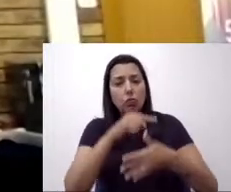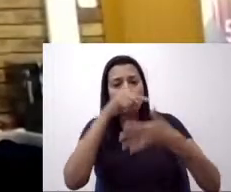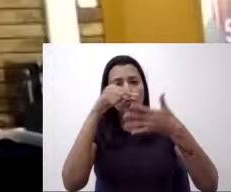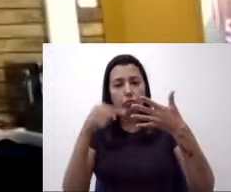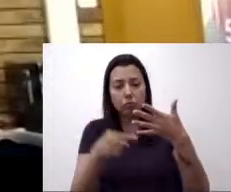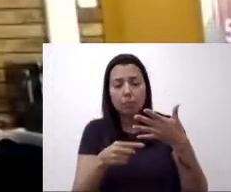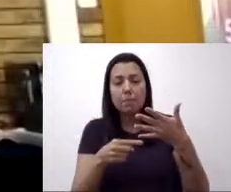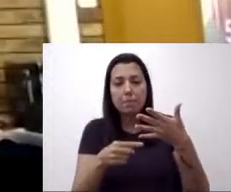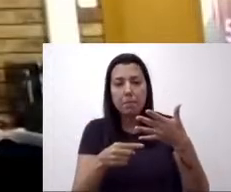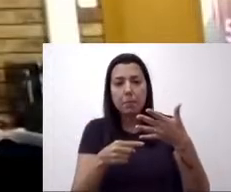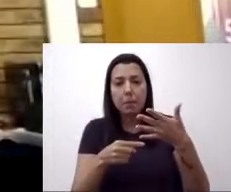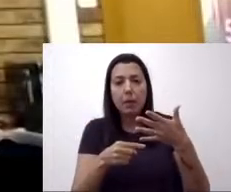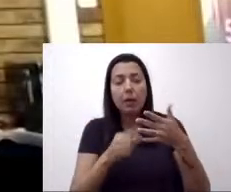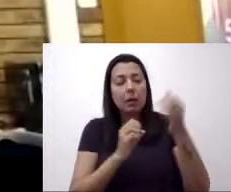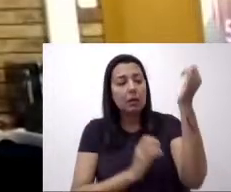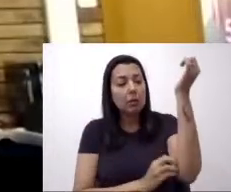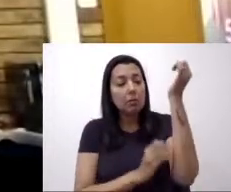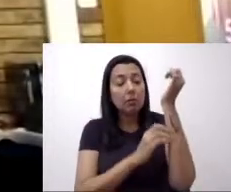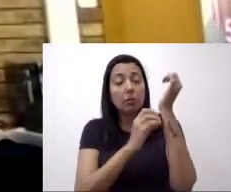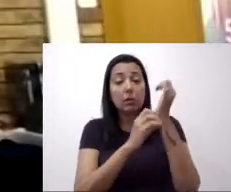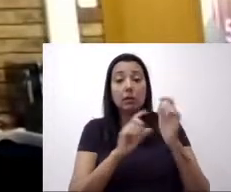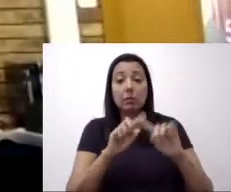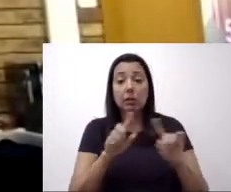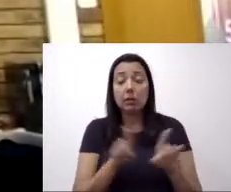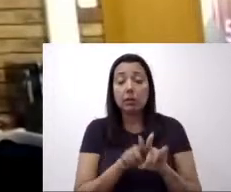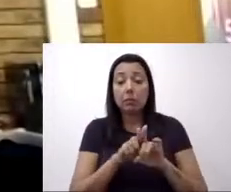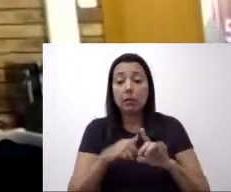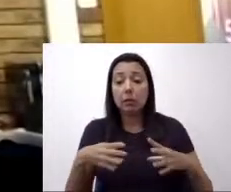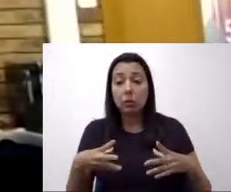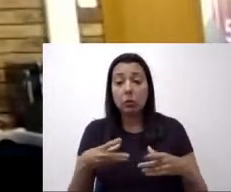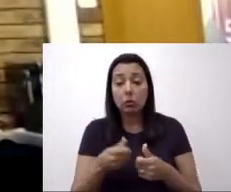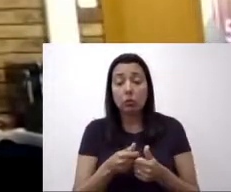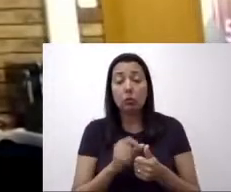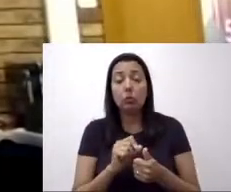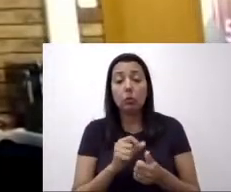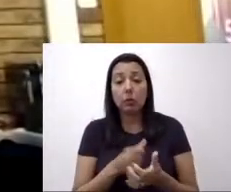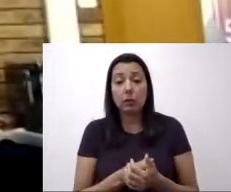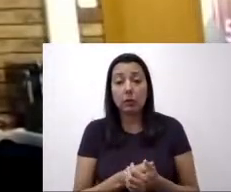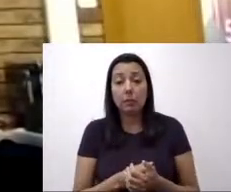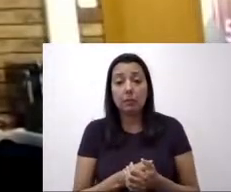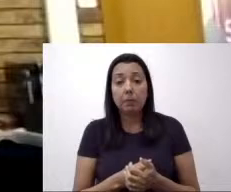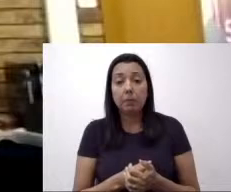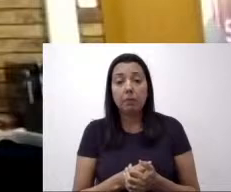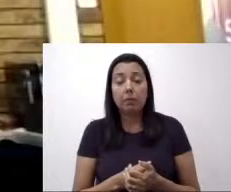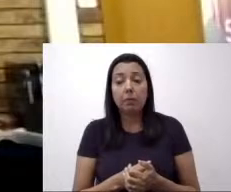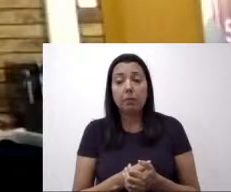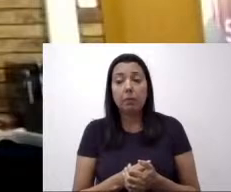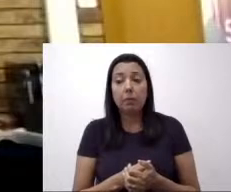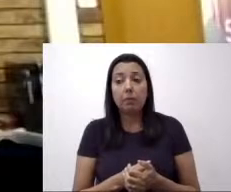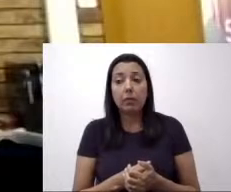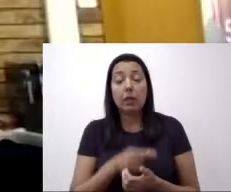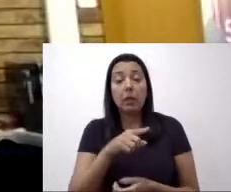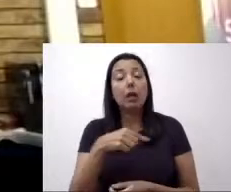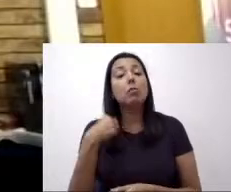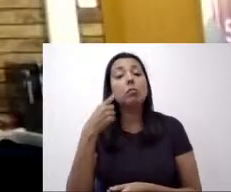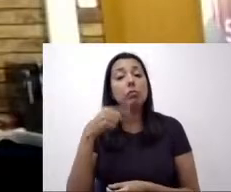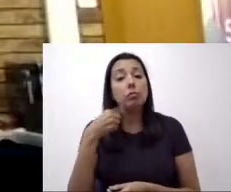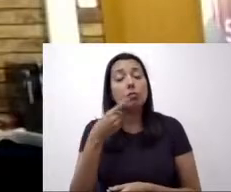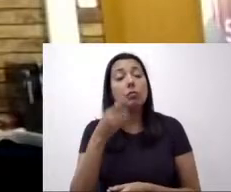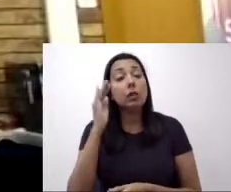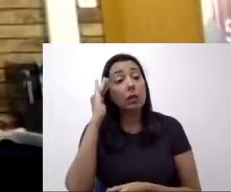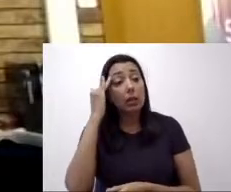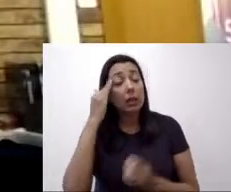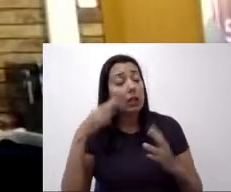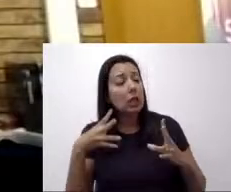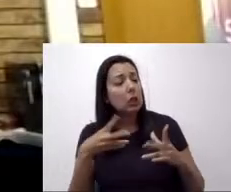also in Total, or also in the parliament. It's to understand all the different level and all